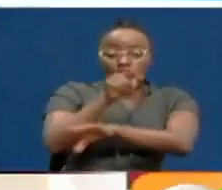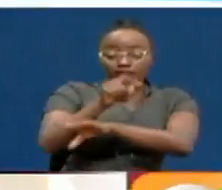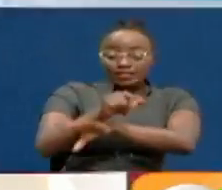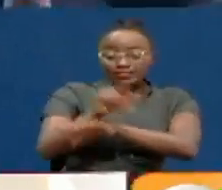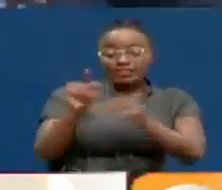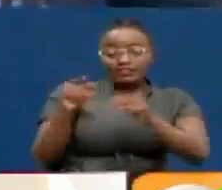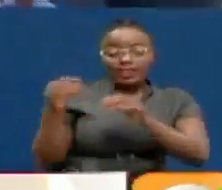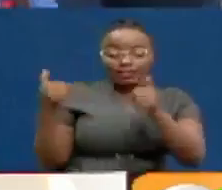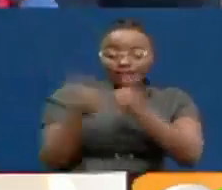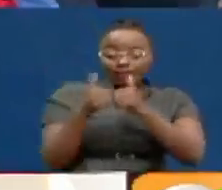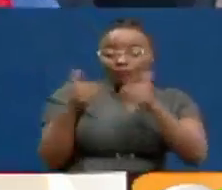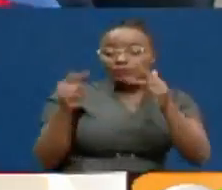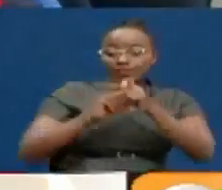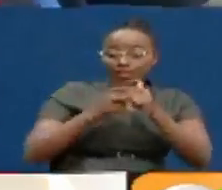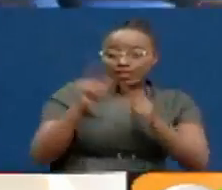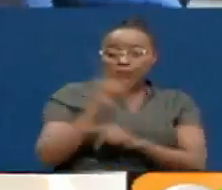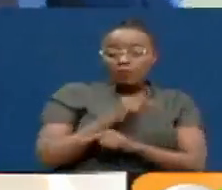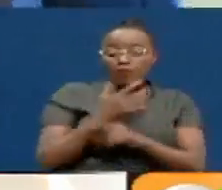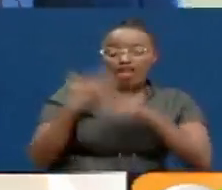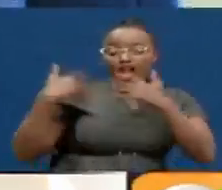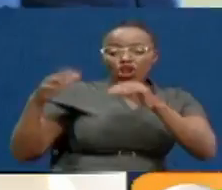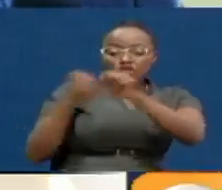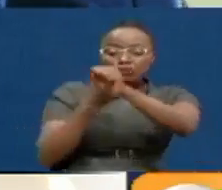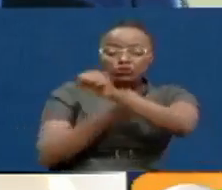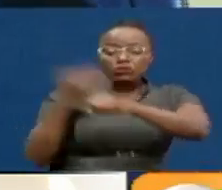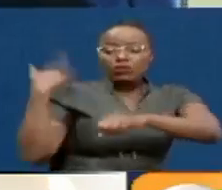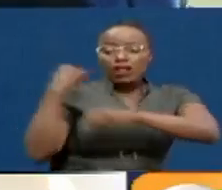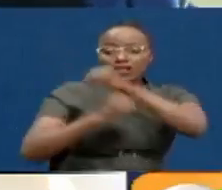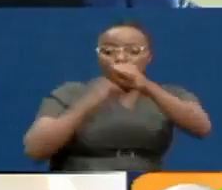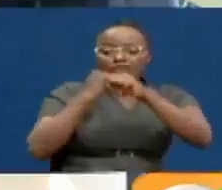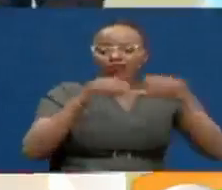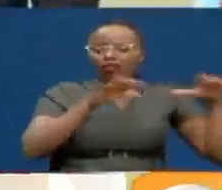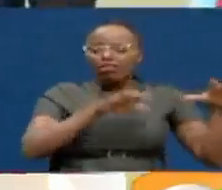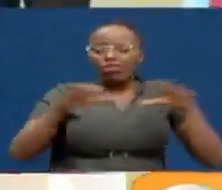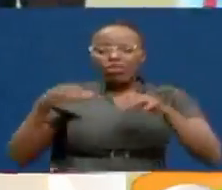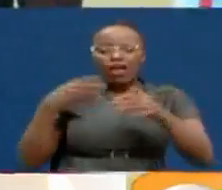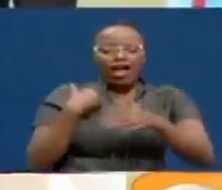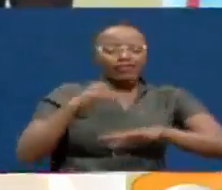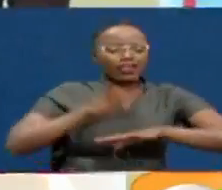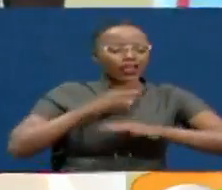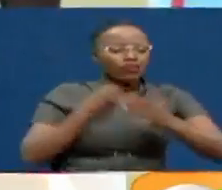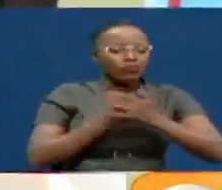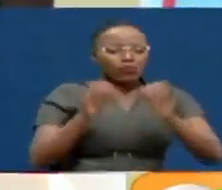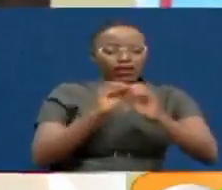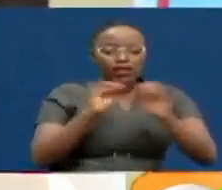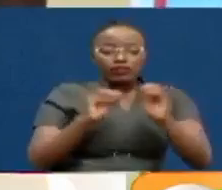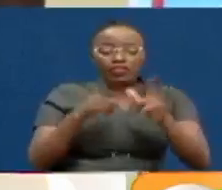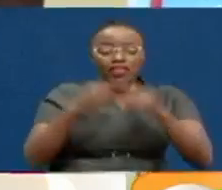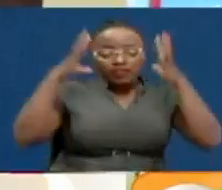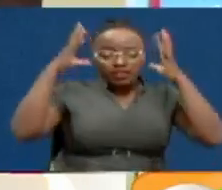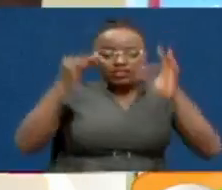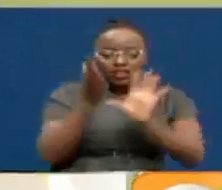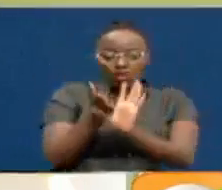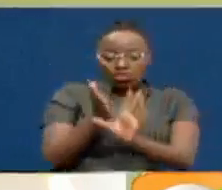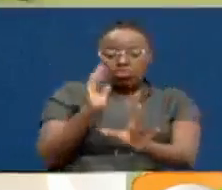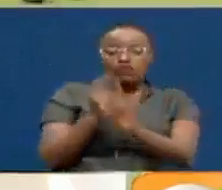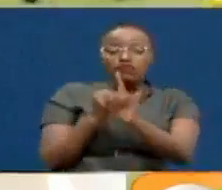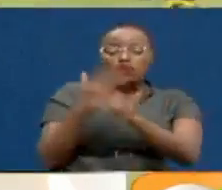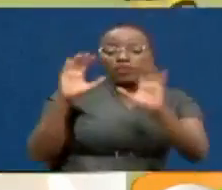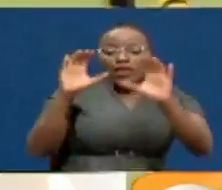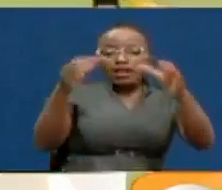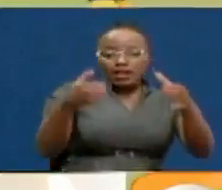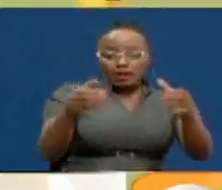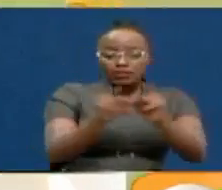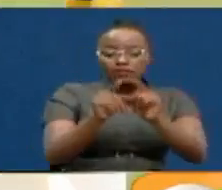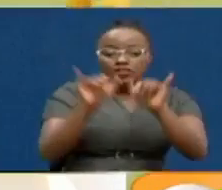tournament began. The Blazers, who lost their sponsorship last year, have been struggling financially since then and opted out of the Cup Club